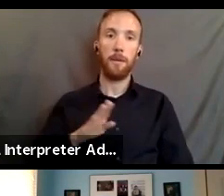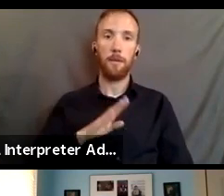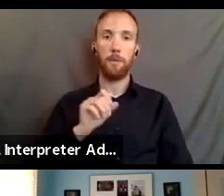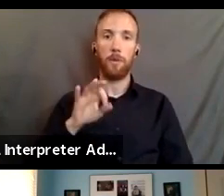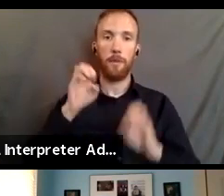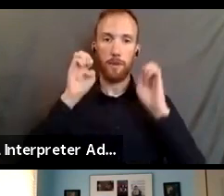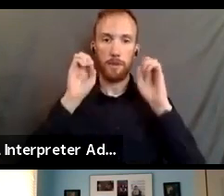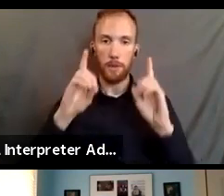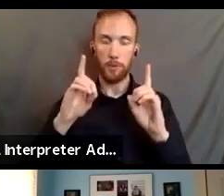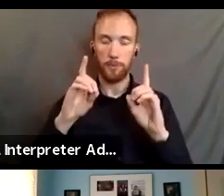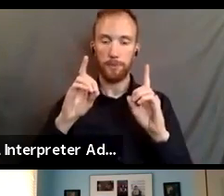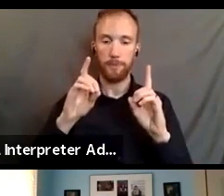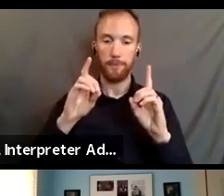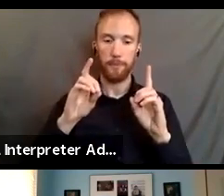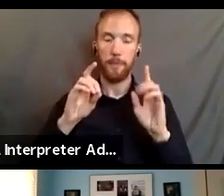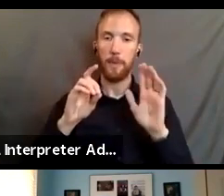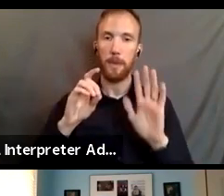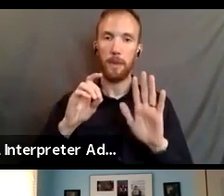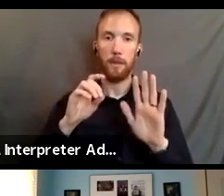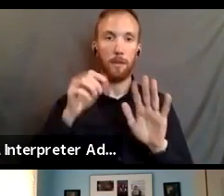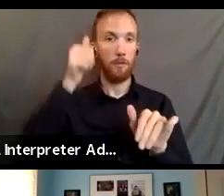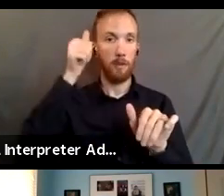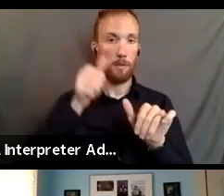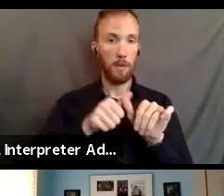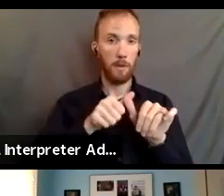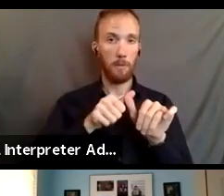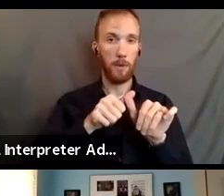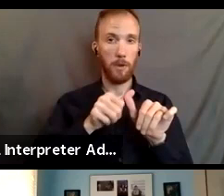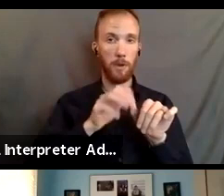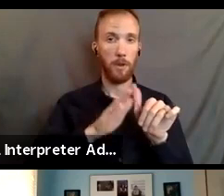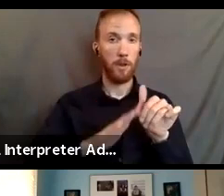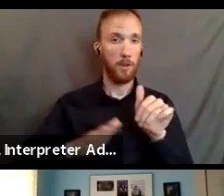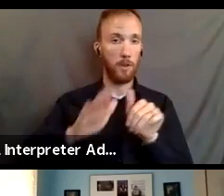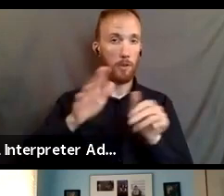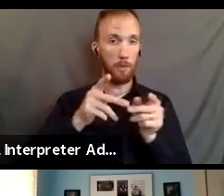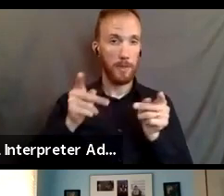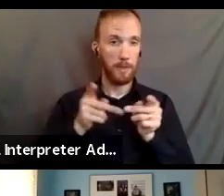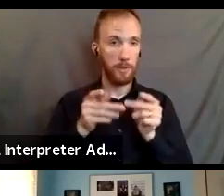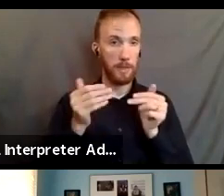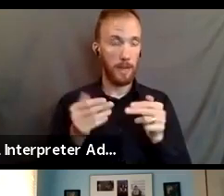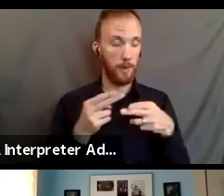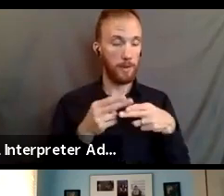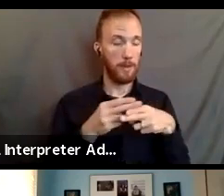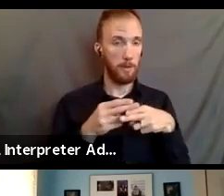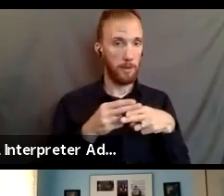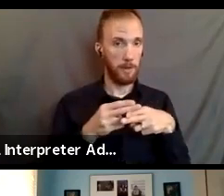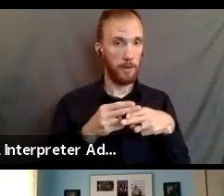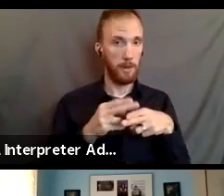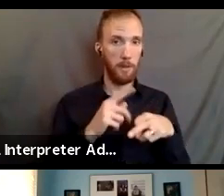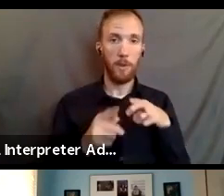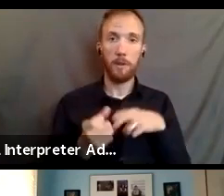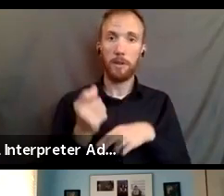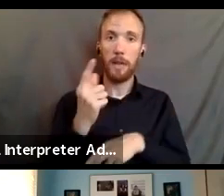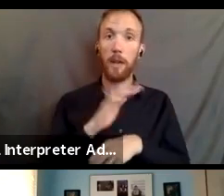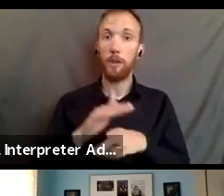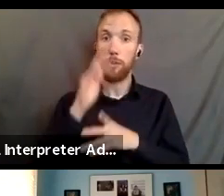remember that these appointments are temporary but the decisions that this board makes can make